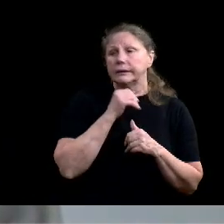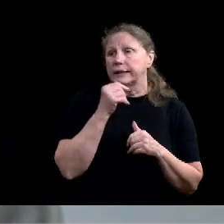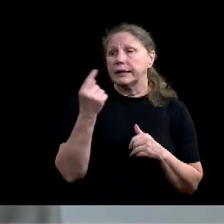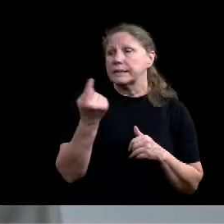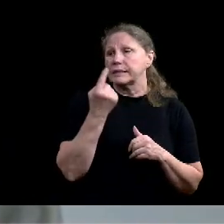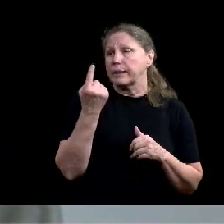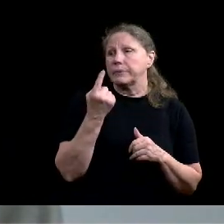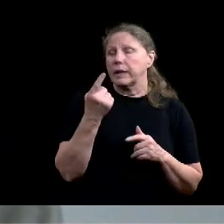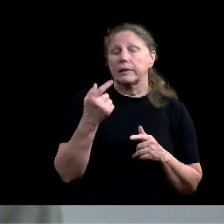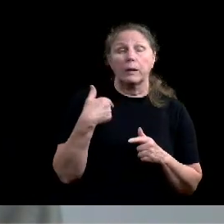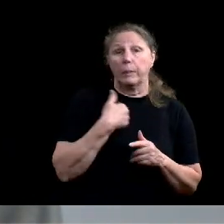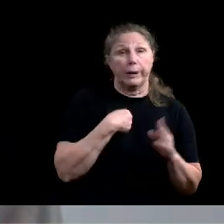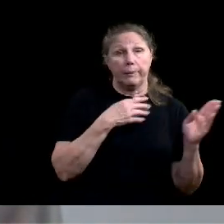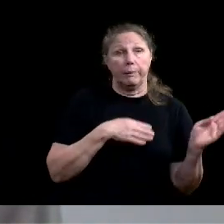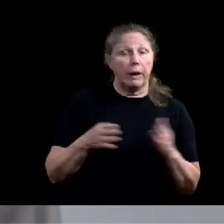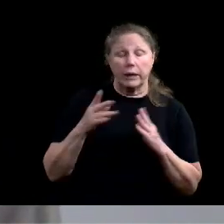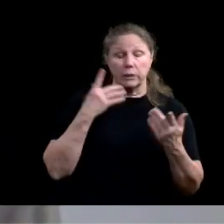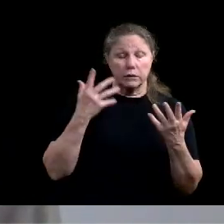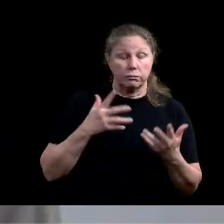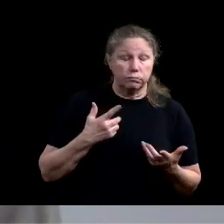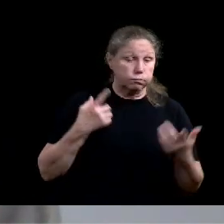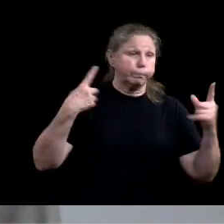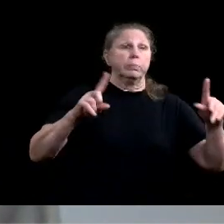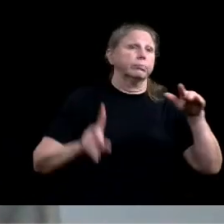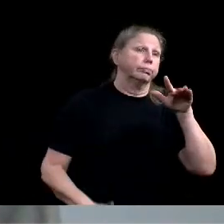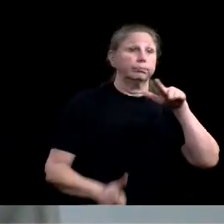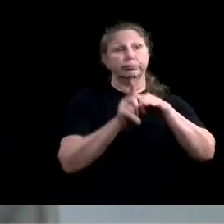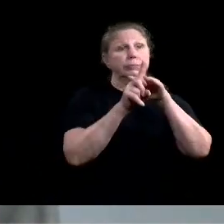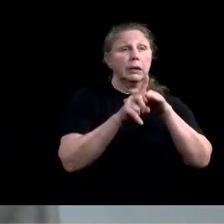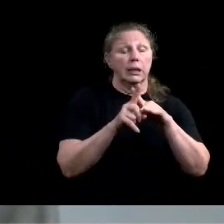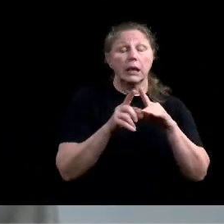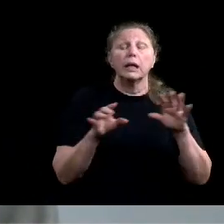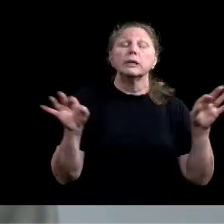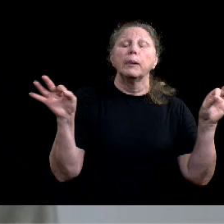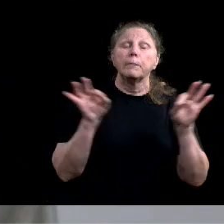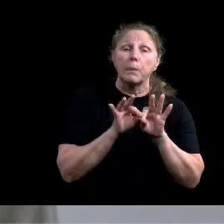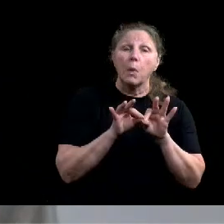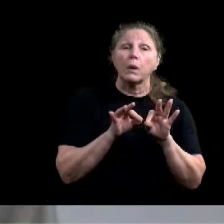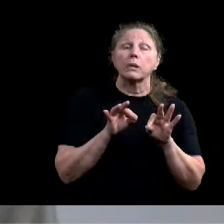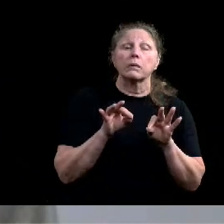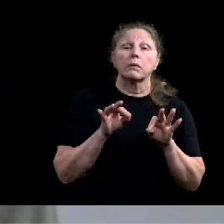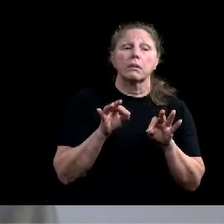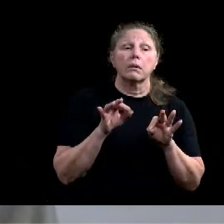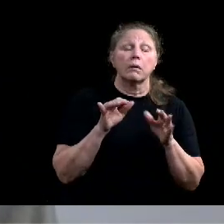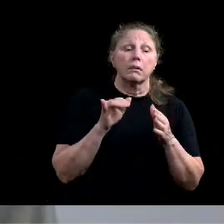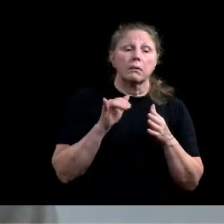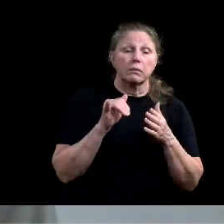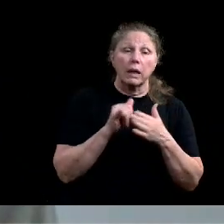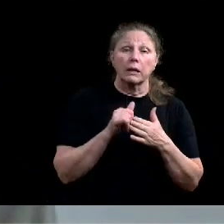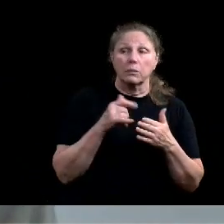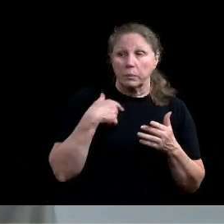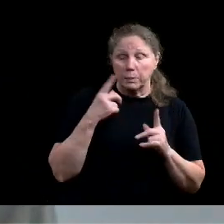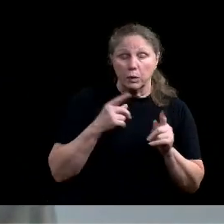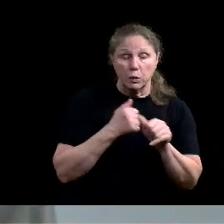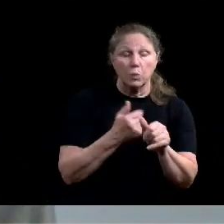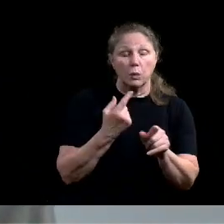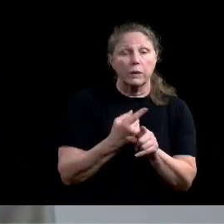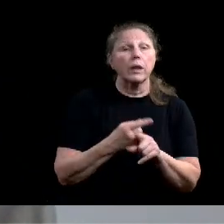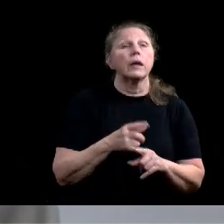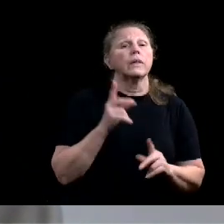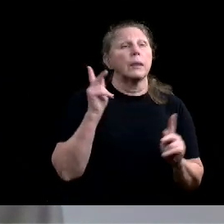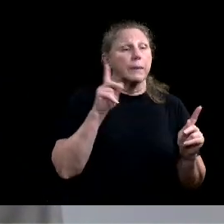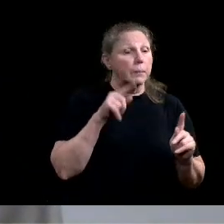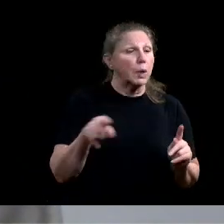our thoughts and prayers are with all the individuals that are affected by it, including business people, family